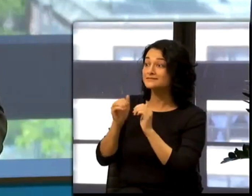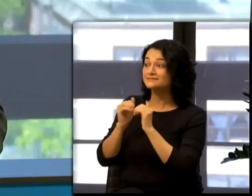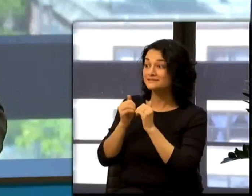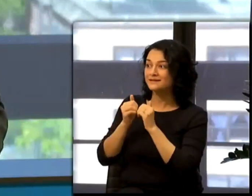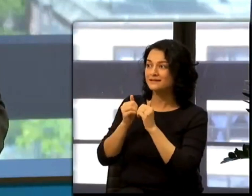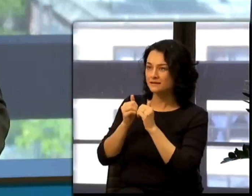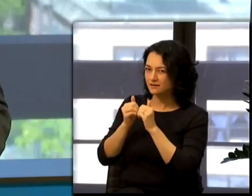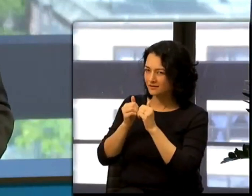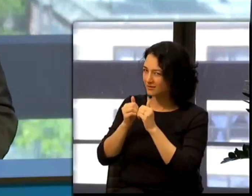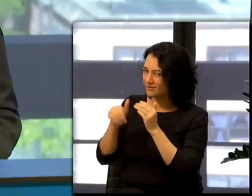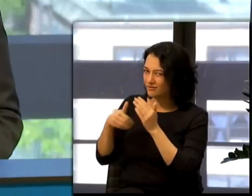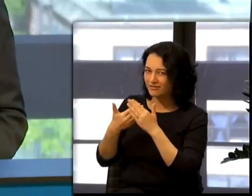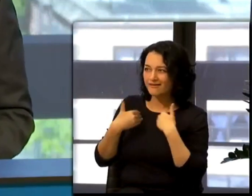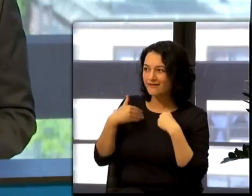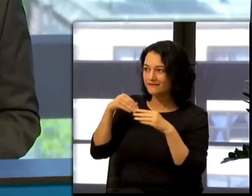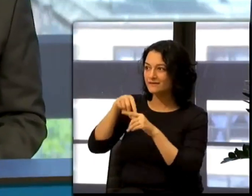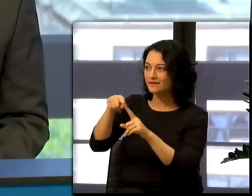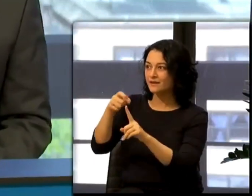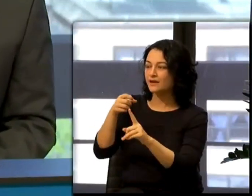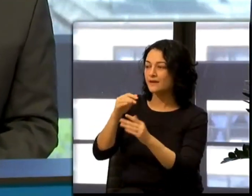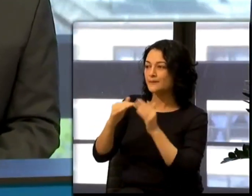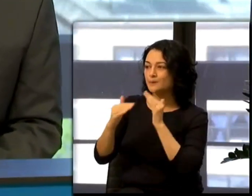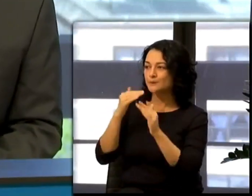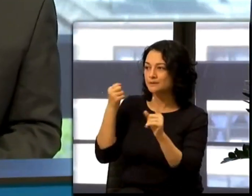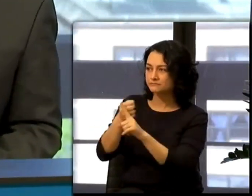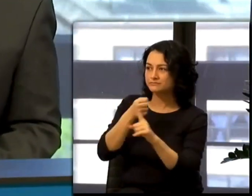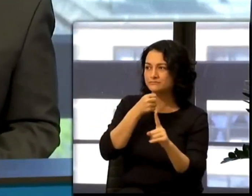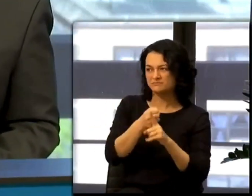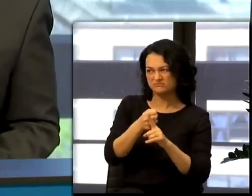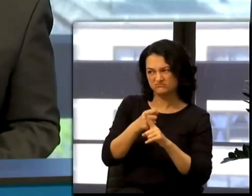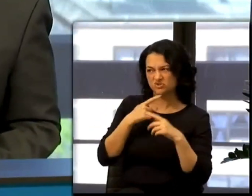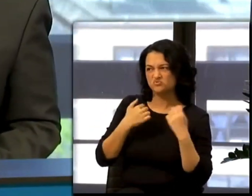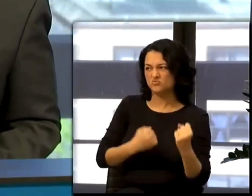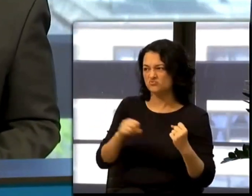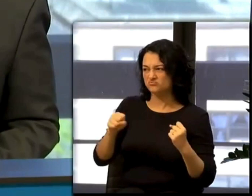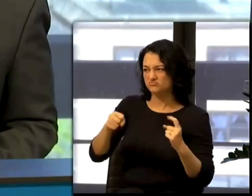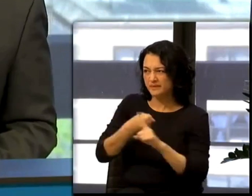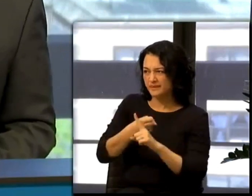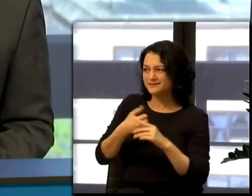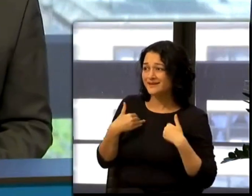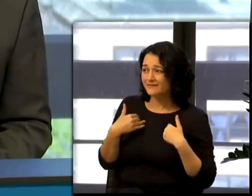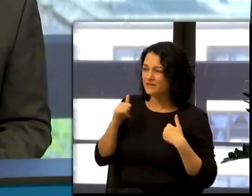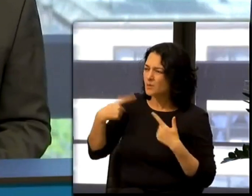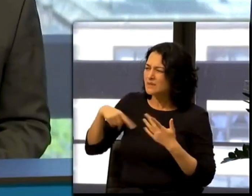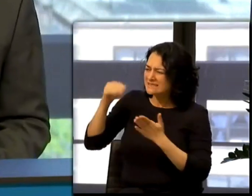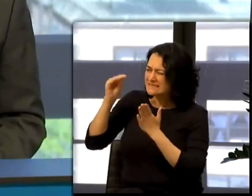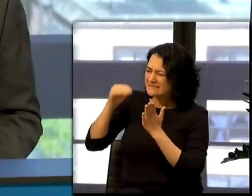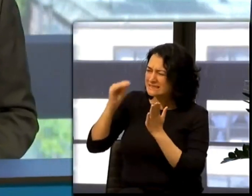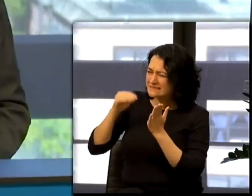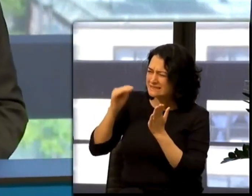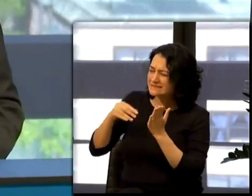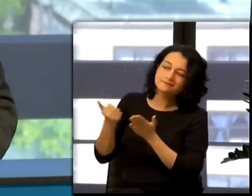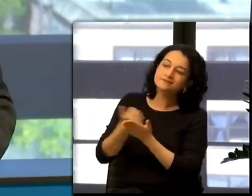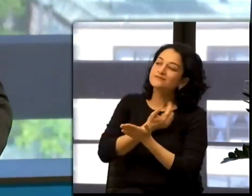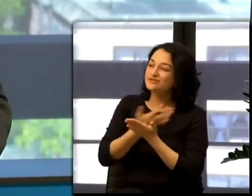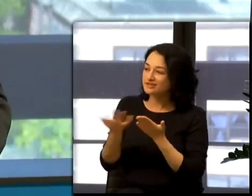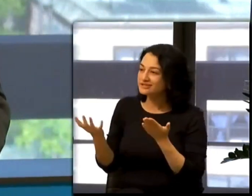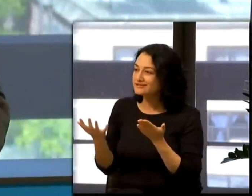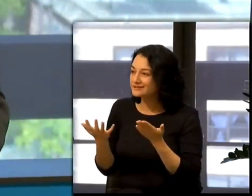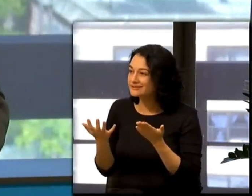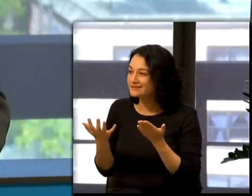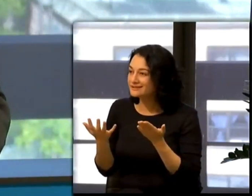adults. That journal issue ultimately brought together an extraordinary cross-section of perspectives